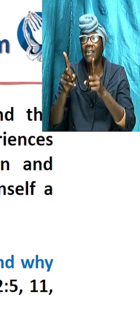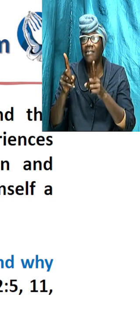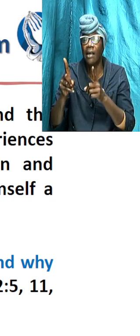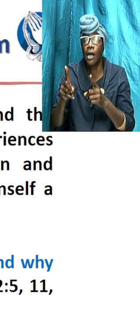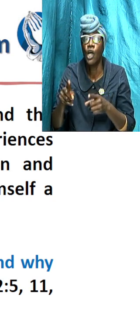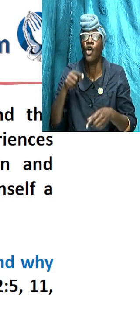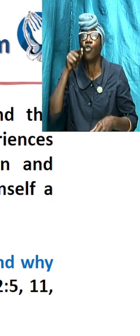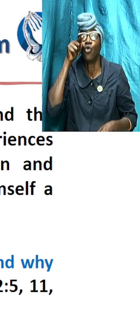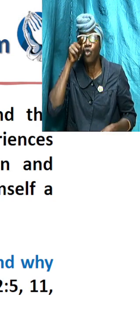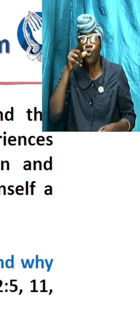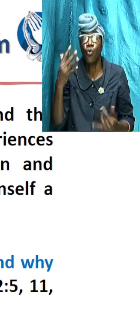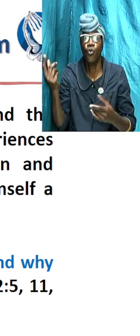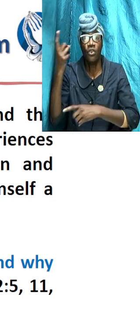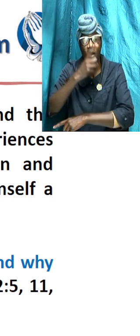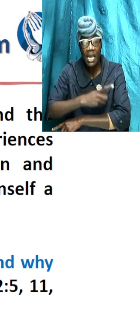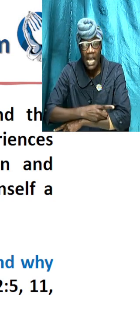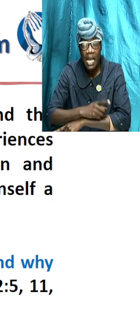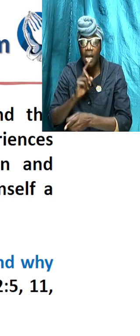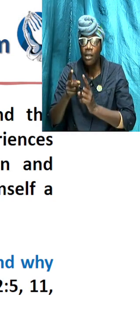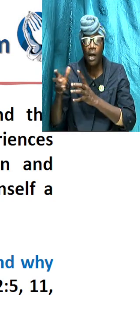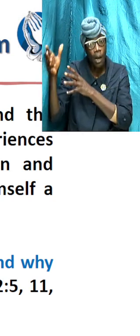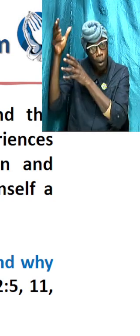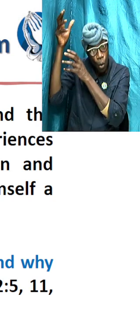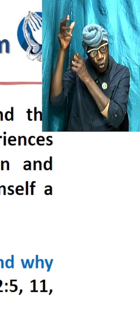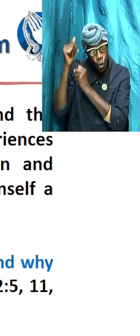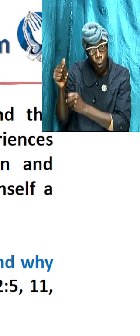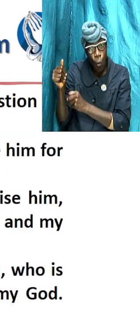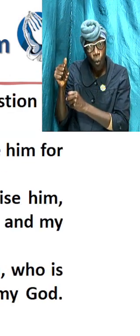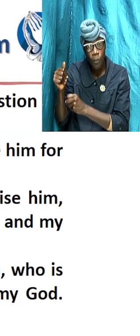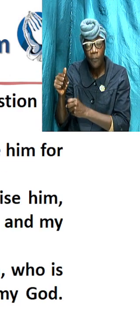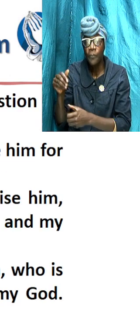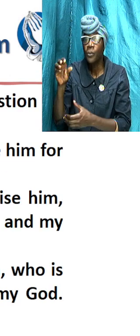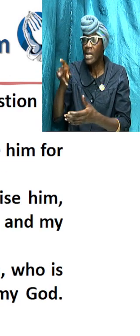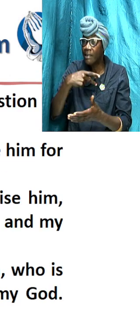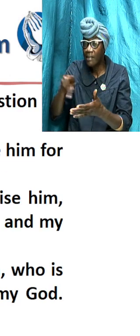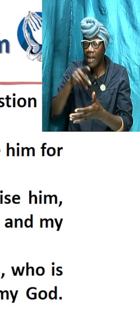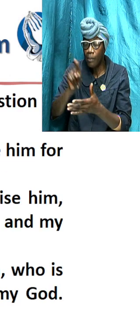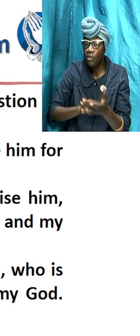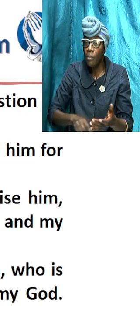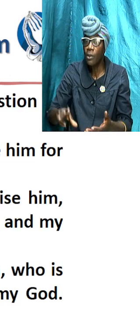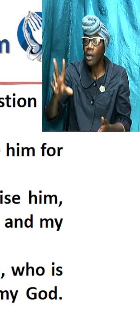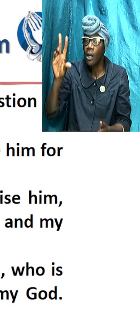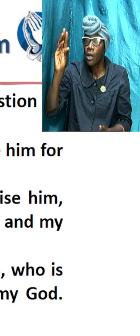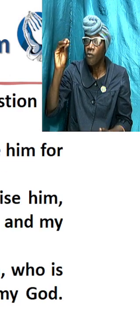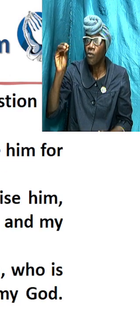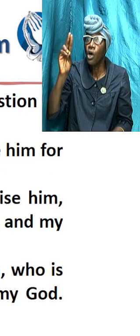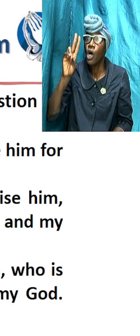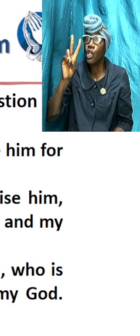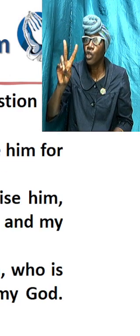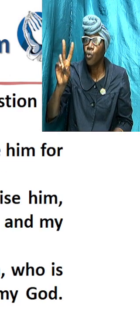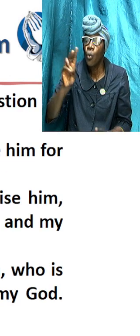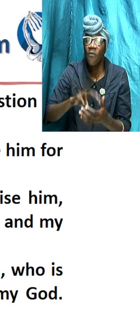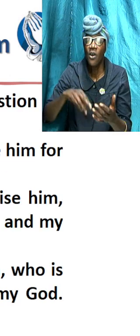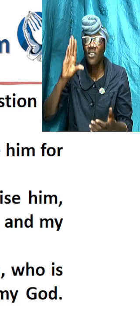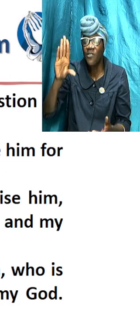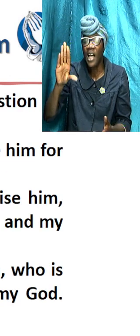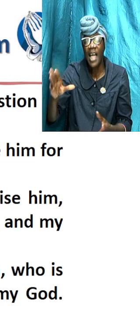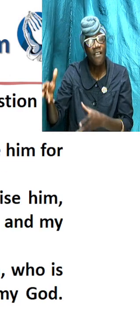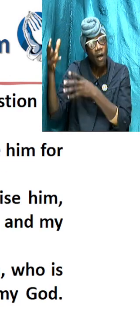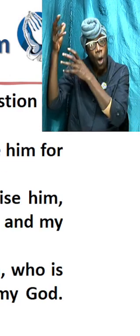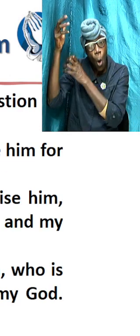He made a point. We talk about hope. He says in Psalm chapter 42 and verse 5, hope thou in